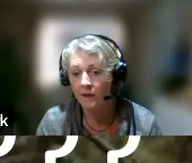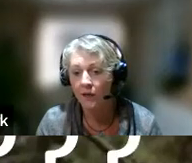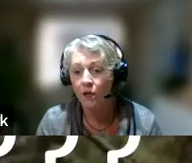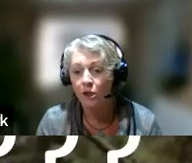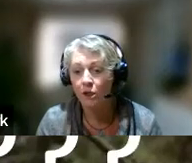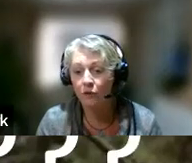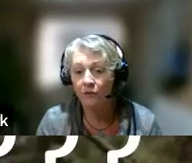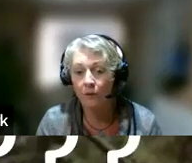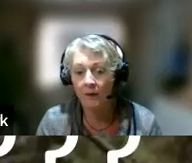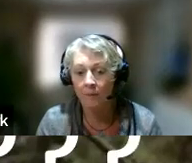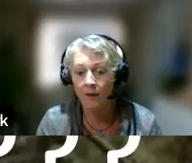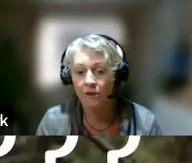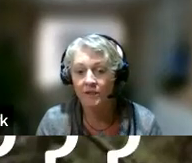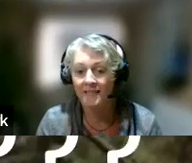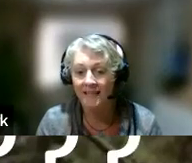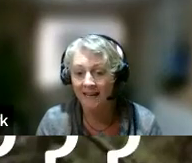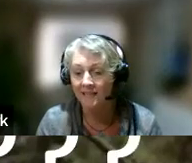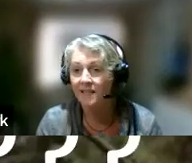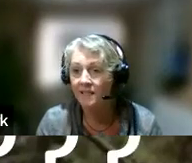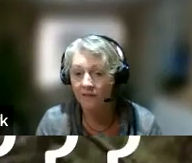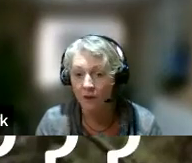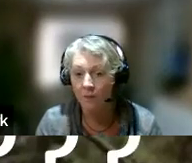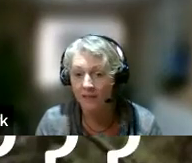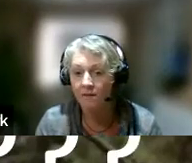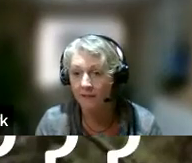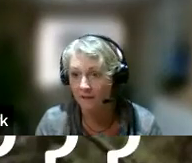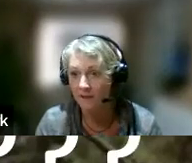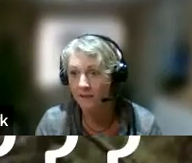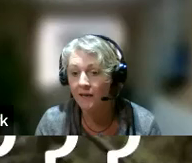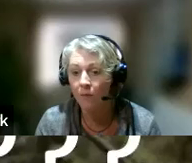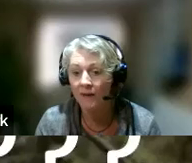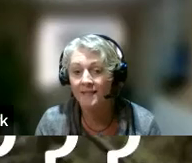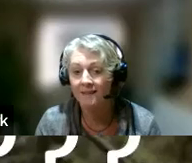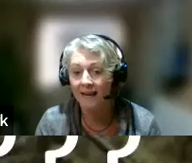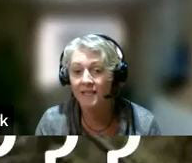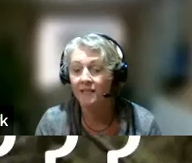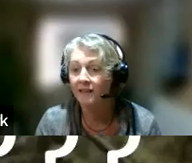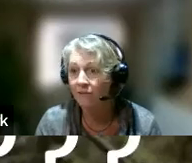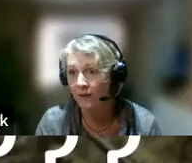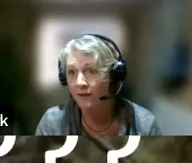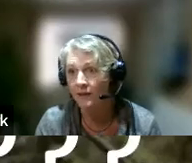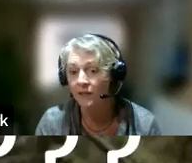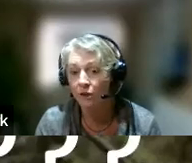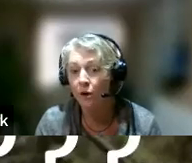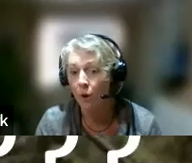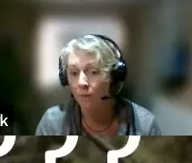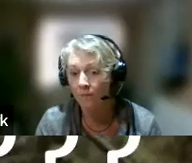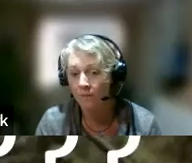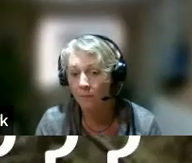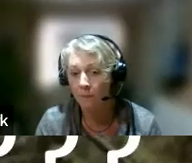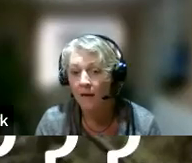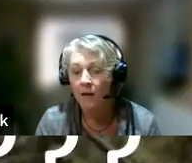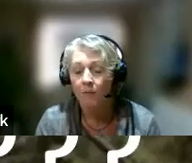influence. Too few people understand severe mental illness and what it's like to live with it in your